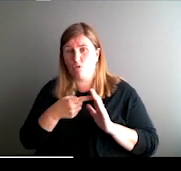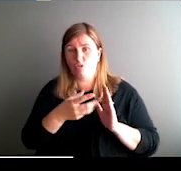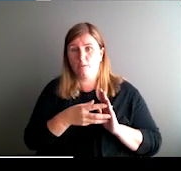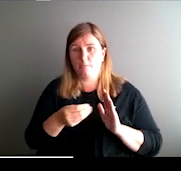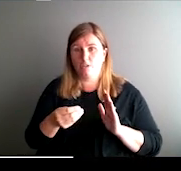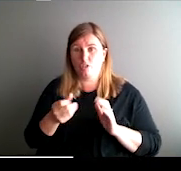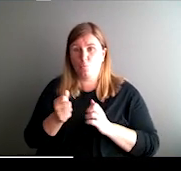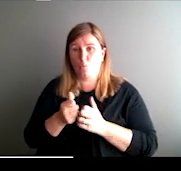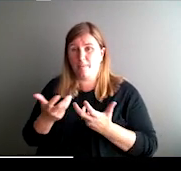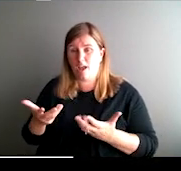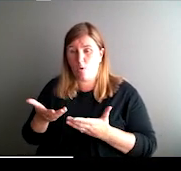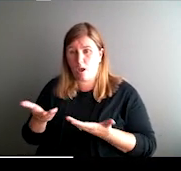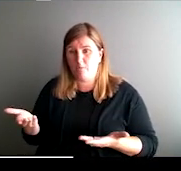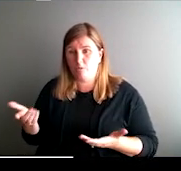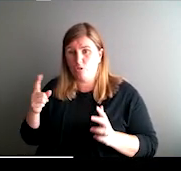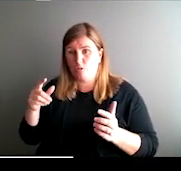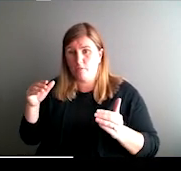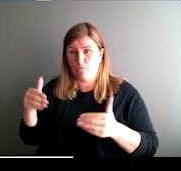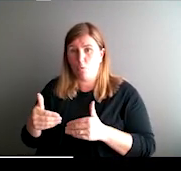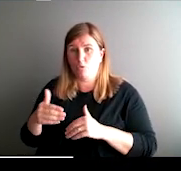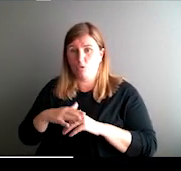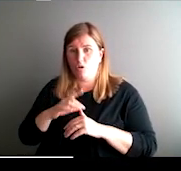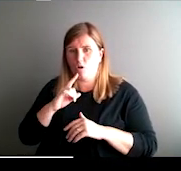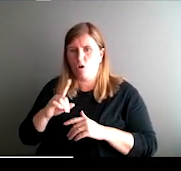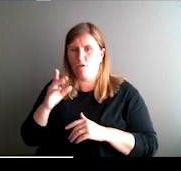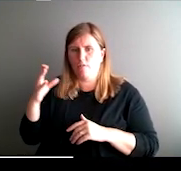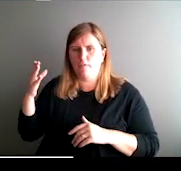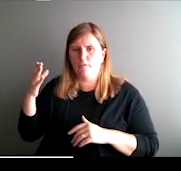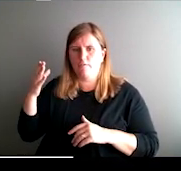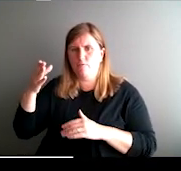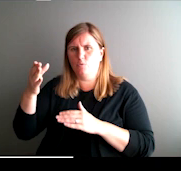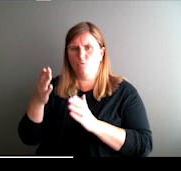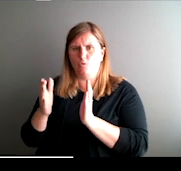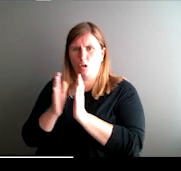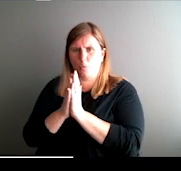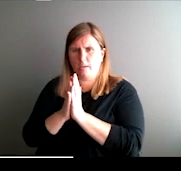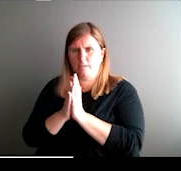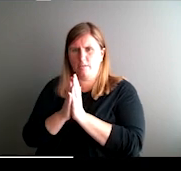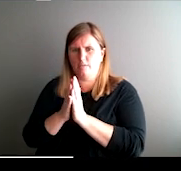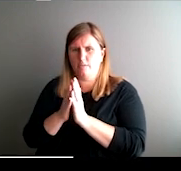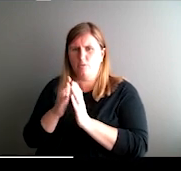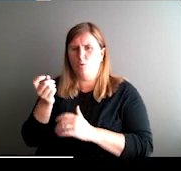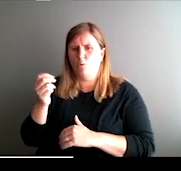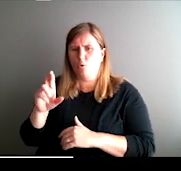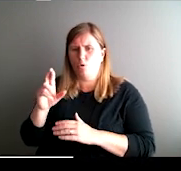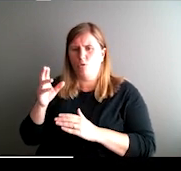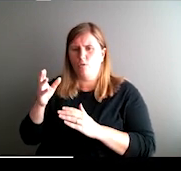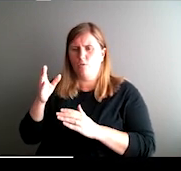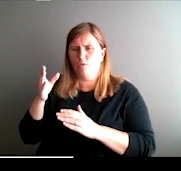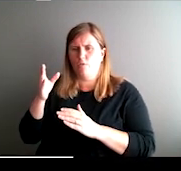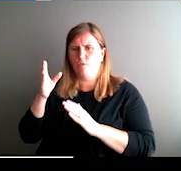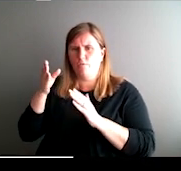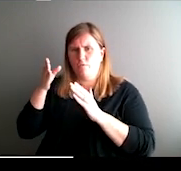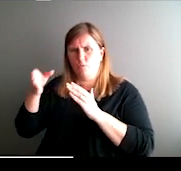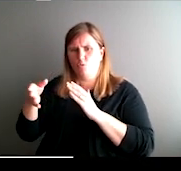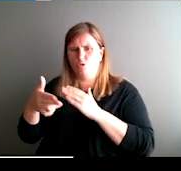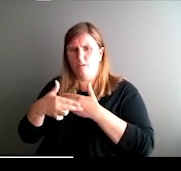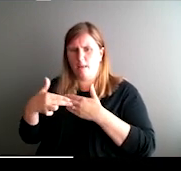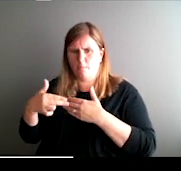without object that you should focus upon are future requests or future labels.